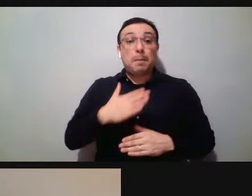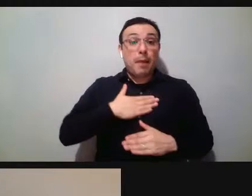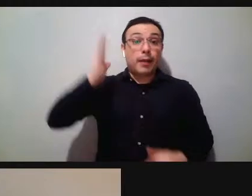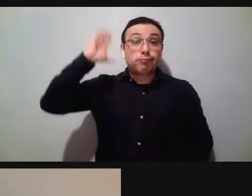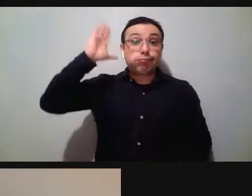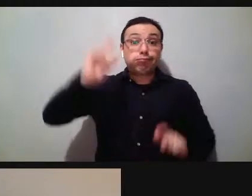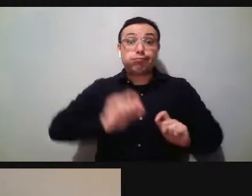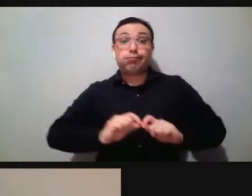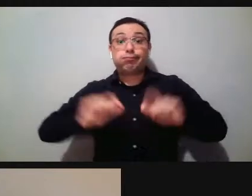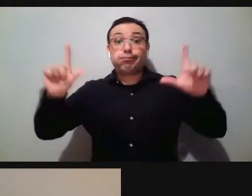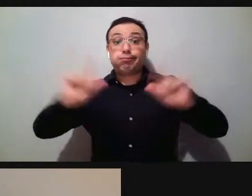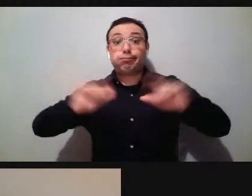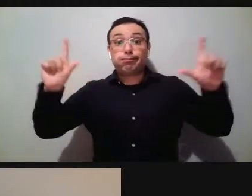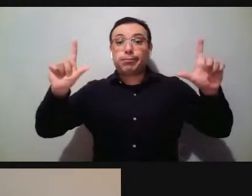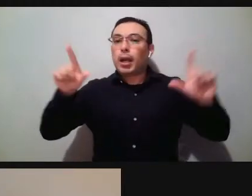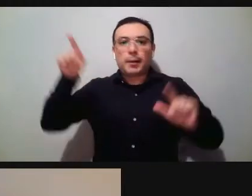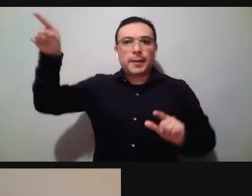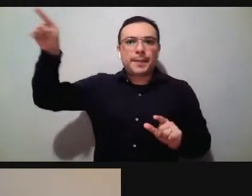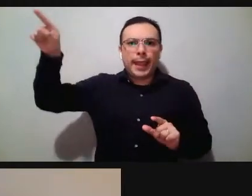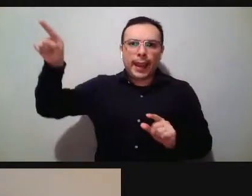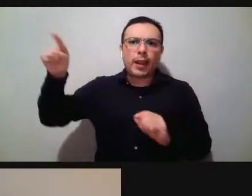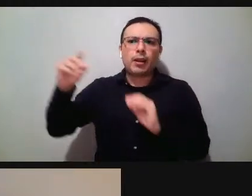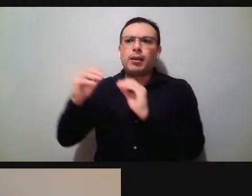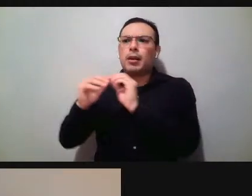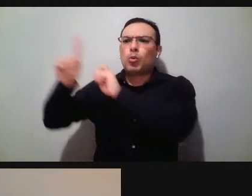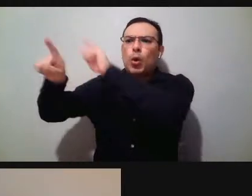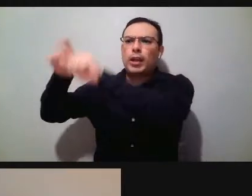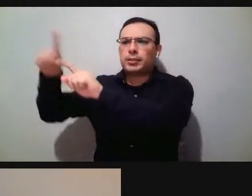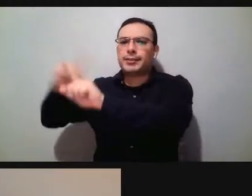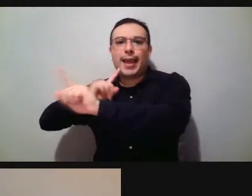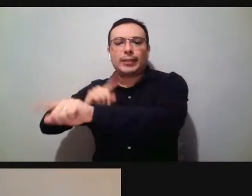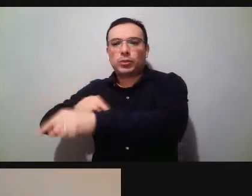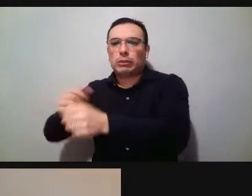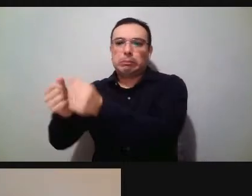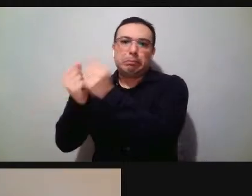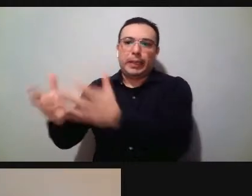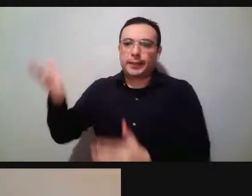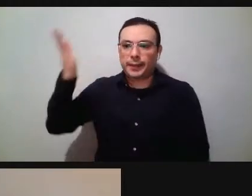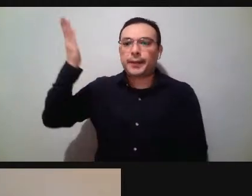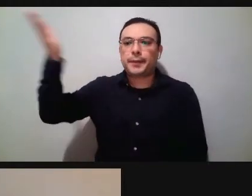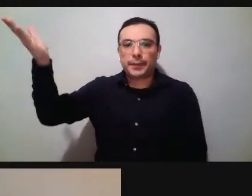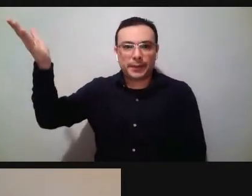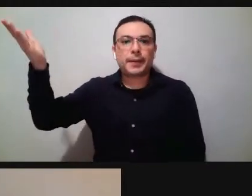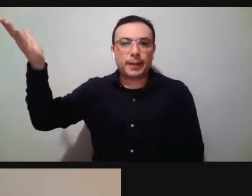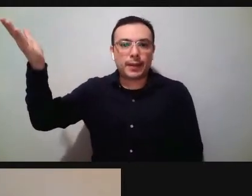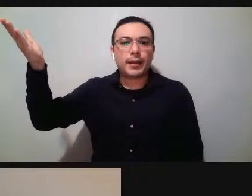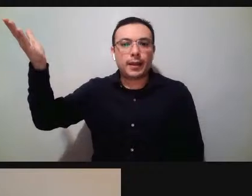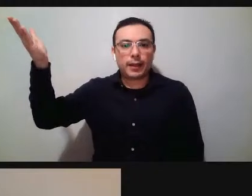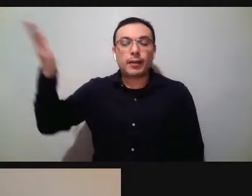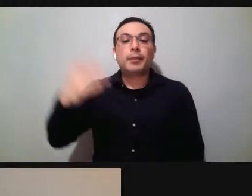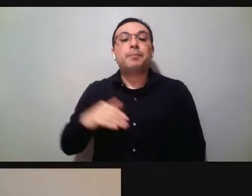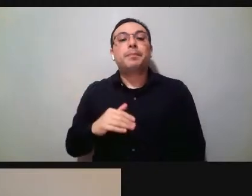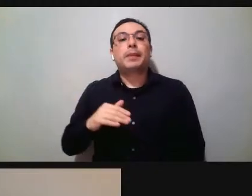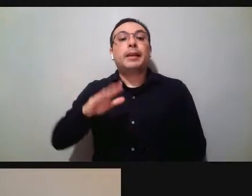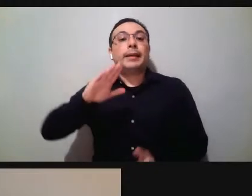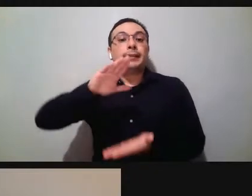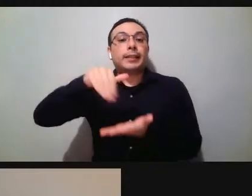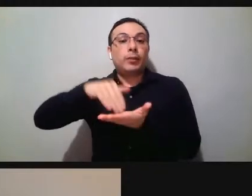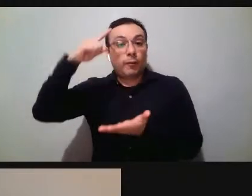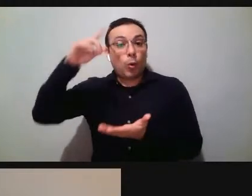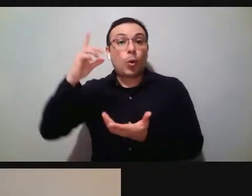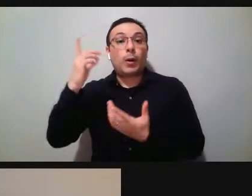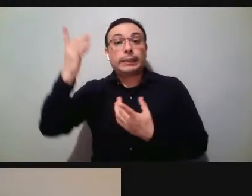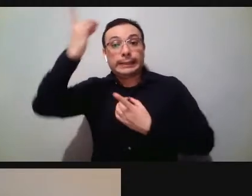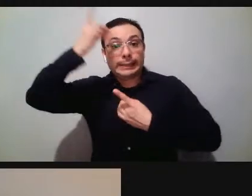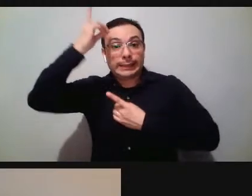answers to those. It's a great site. The Centers for Disease Control and Prevention also has a lot of great